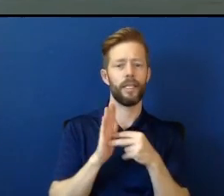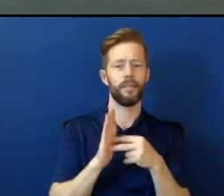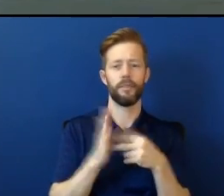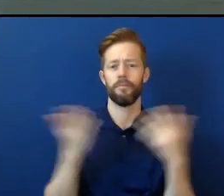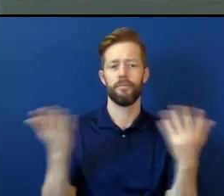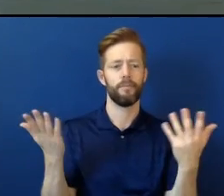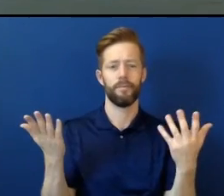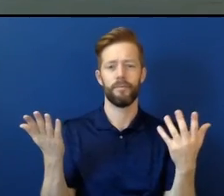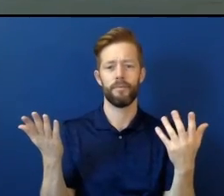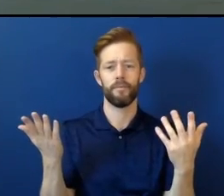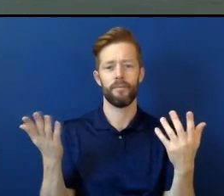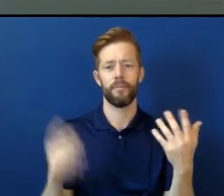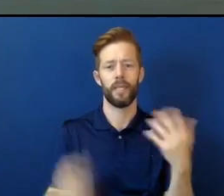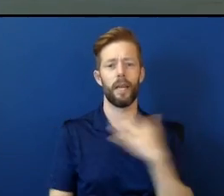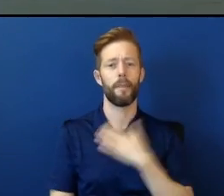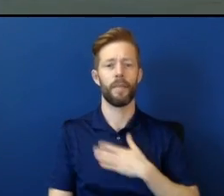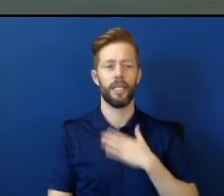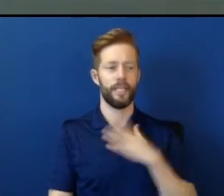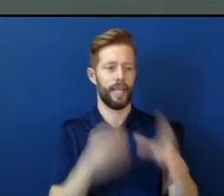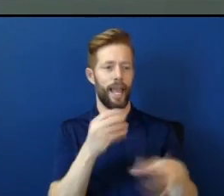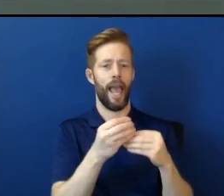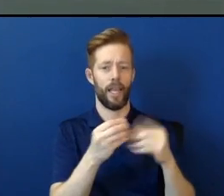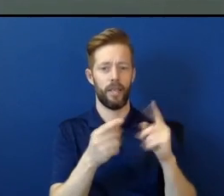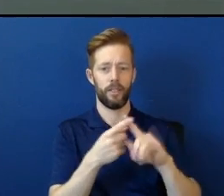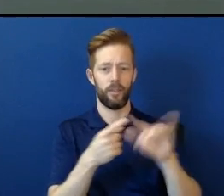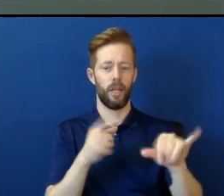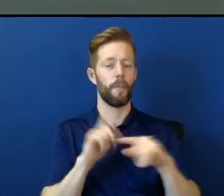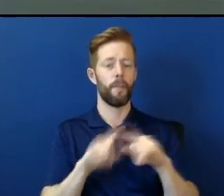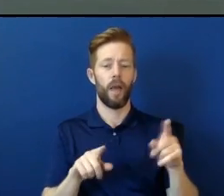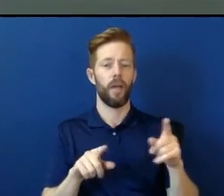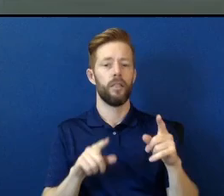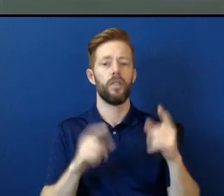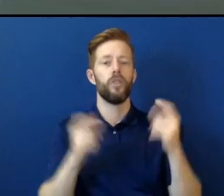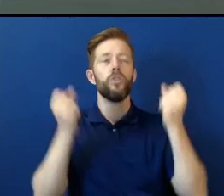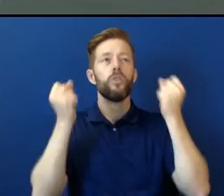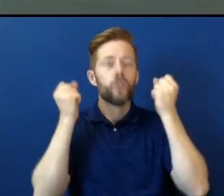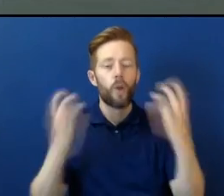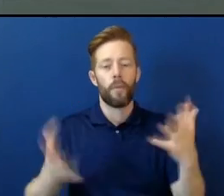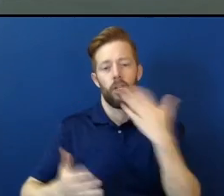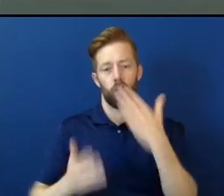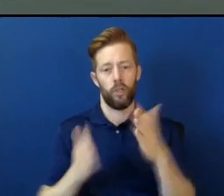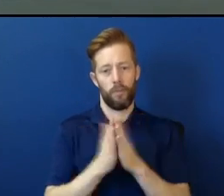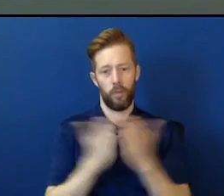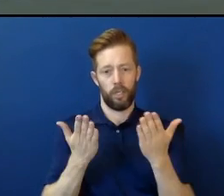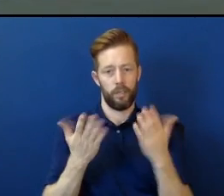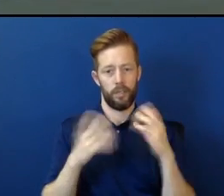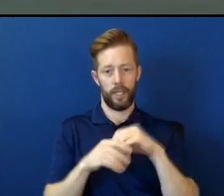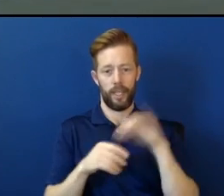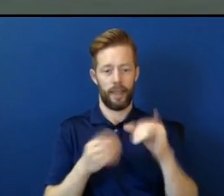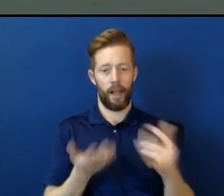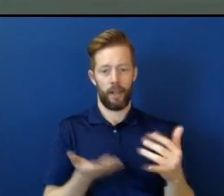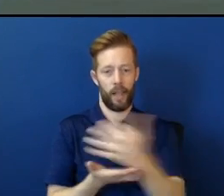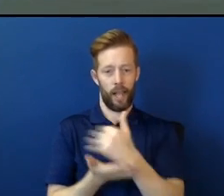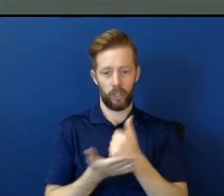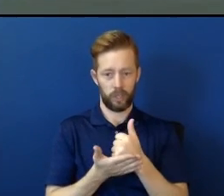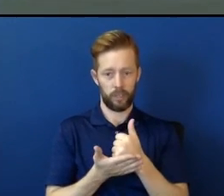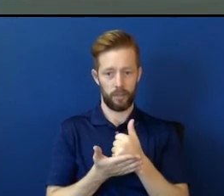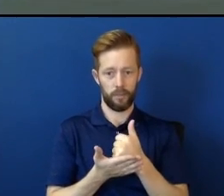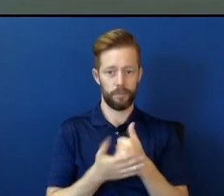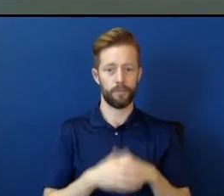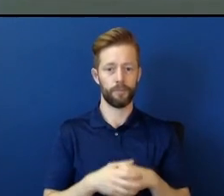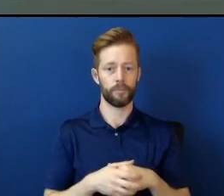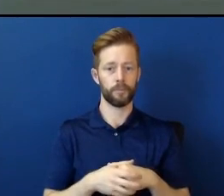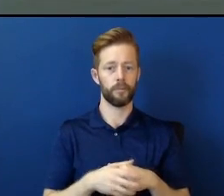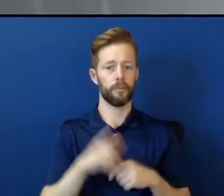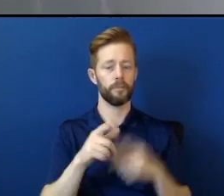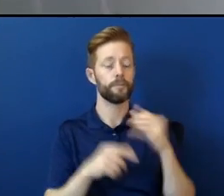mean, of course, please add to that, but there's so many good books in that collection.